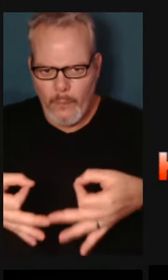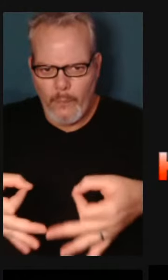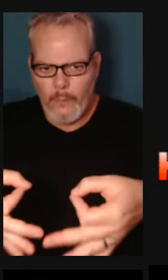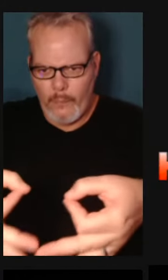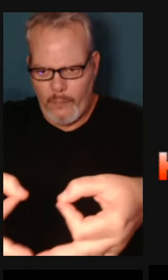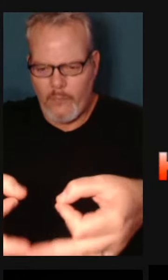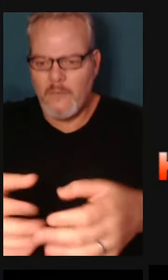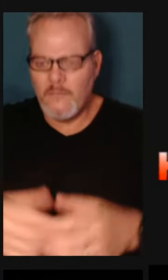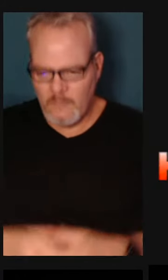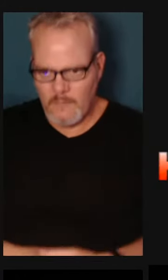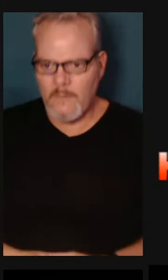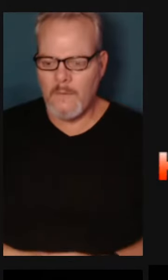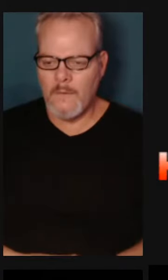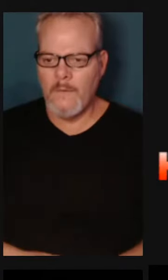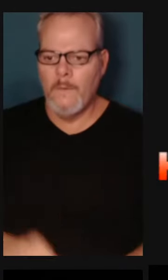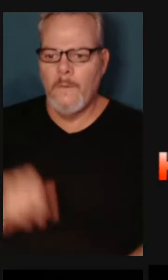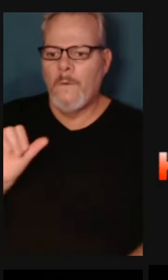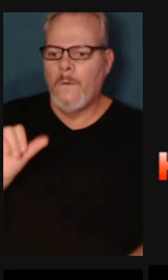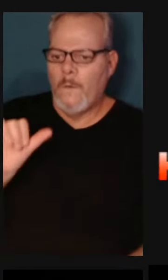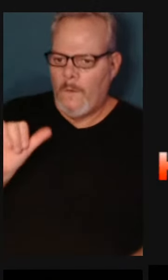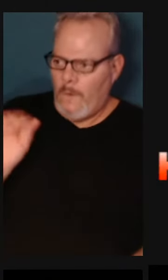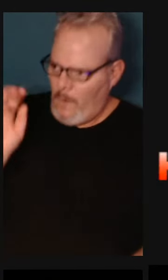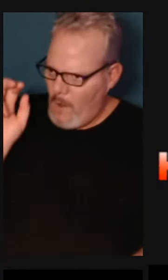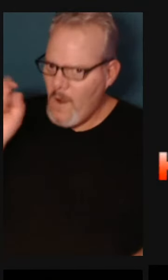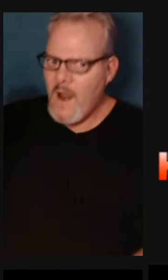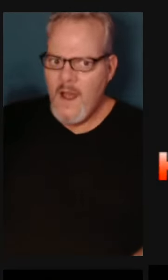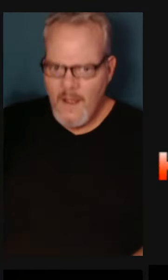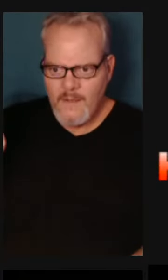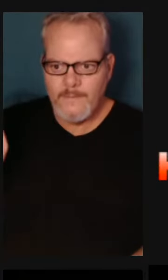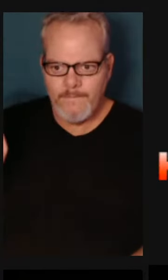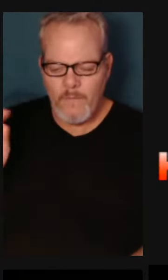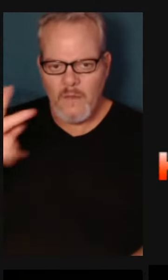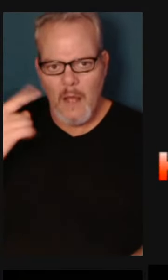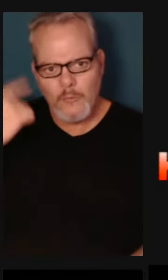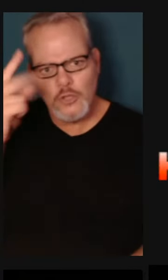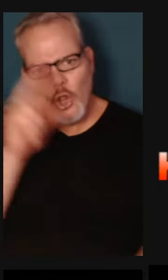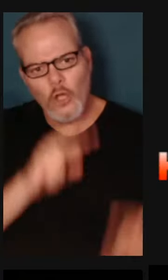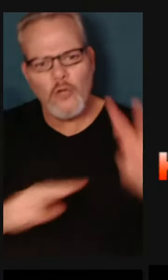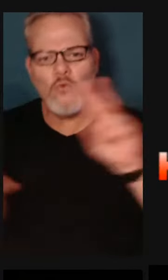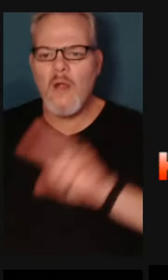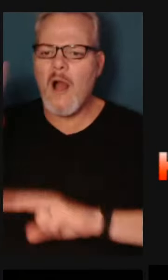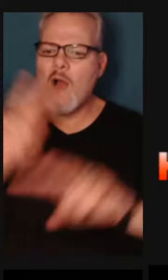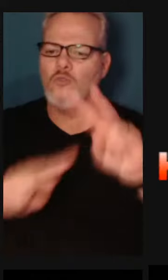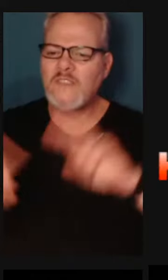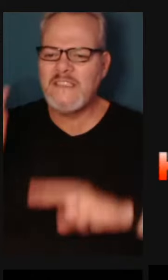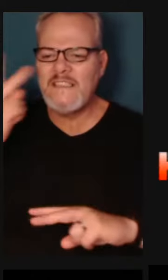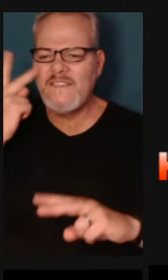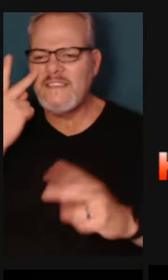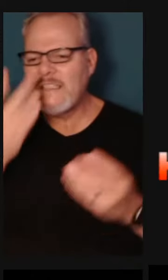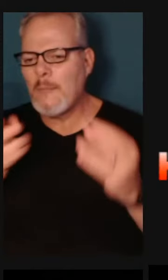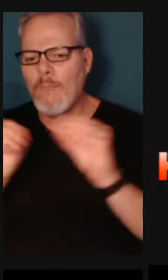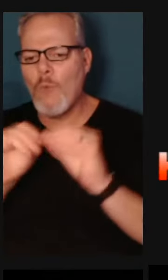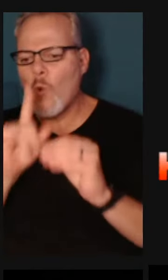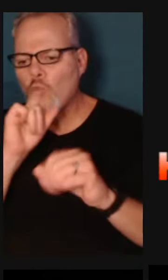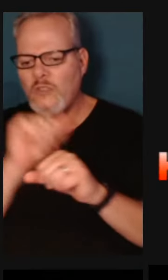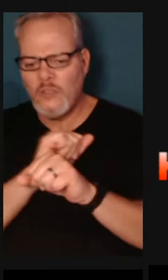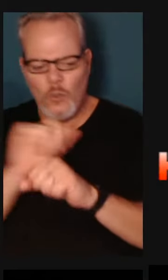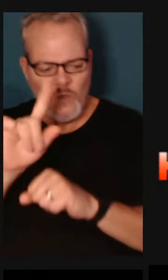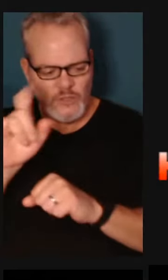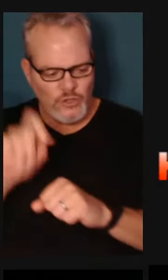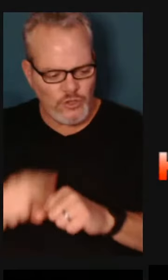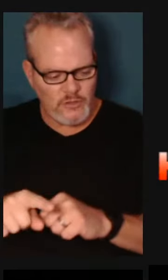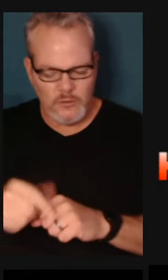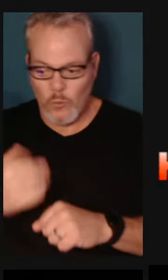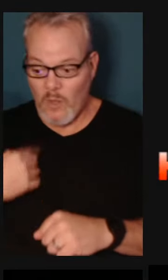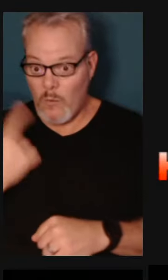All right. I'm just looking around to see if there's anything else. Not seeing any more real questions. There was one